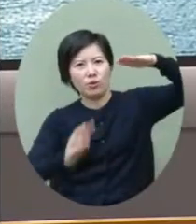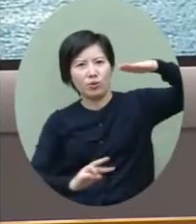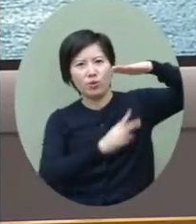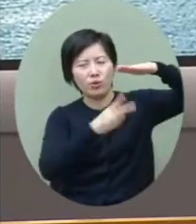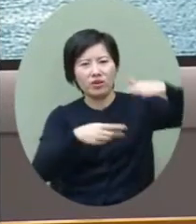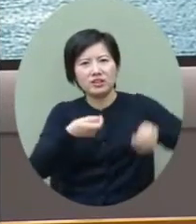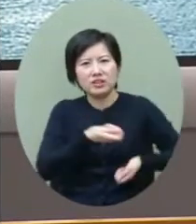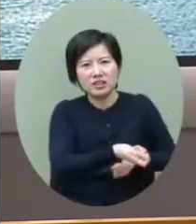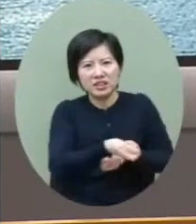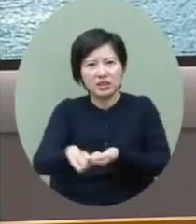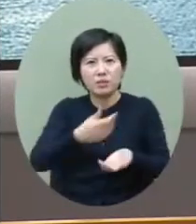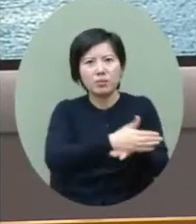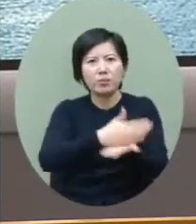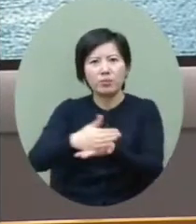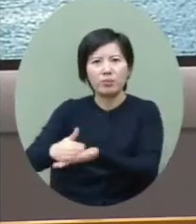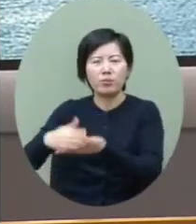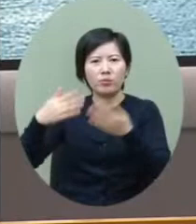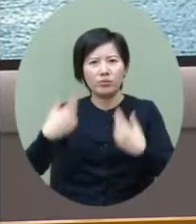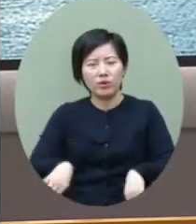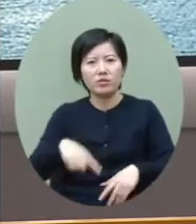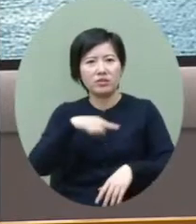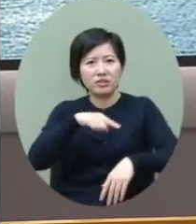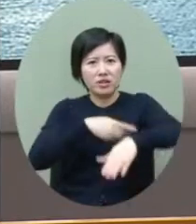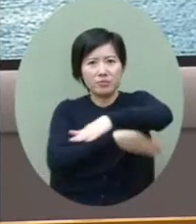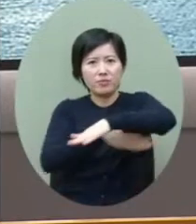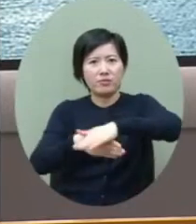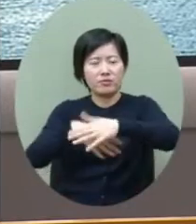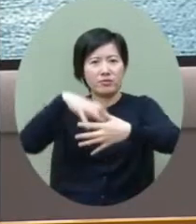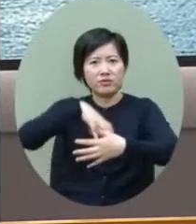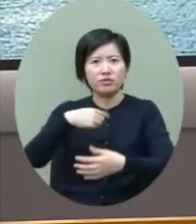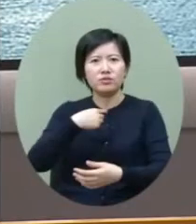have arranged emergency repairs and thorough disinfection.